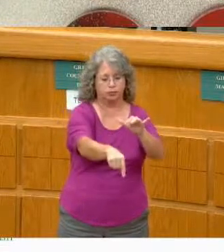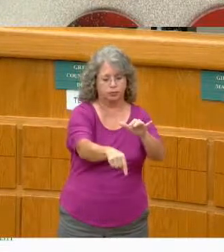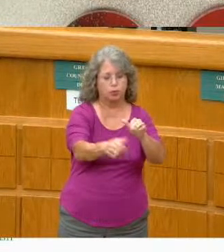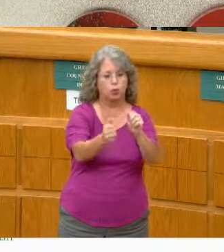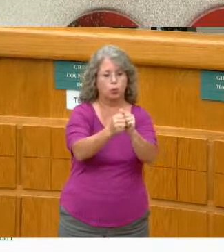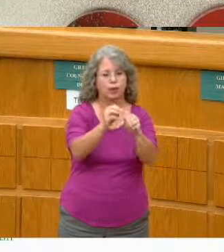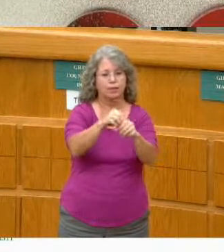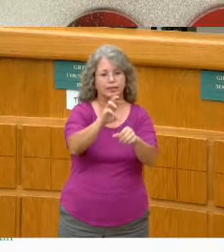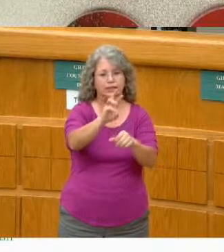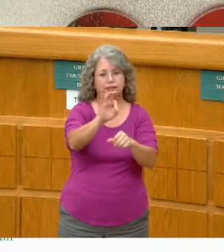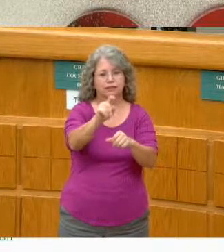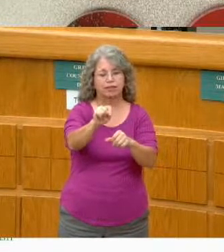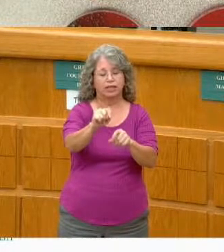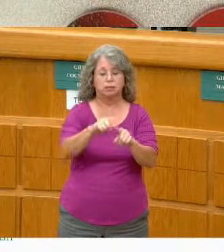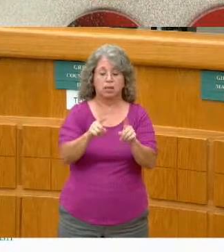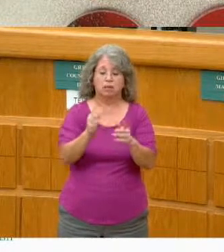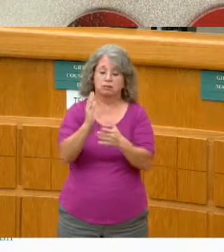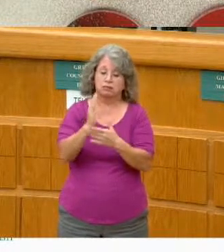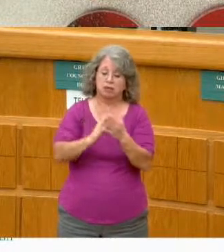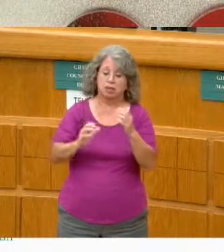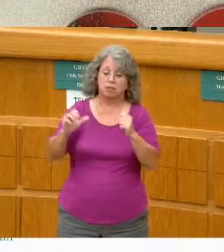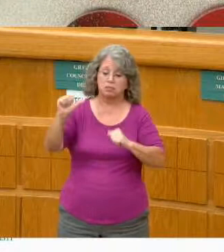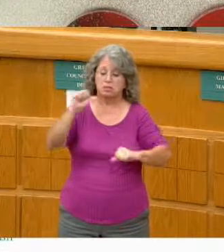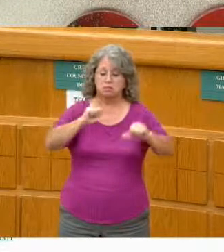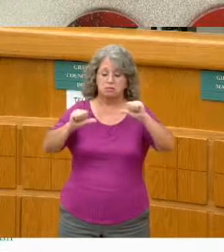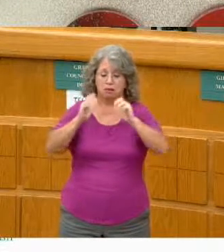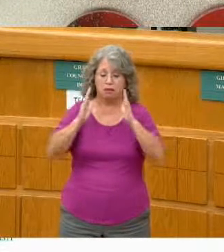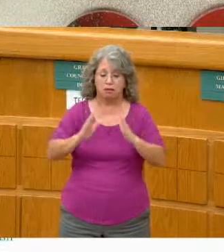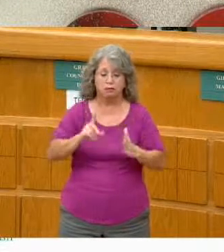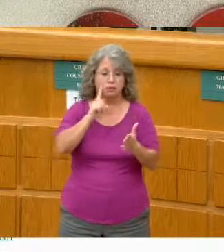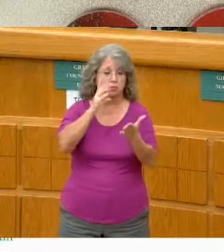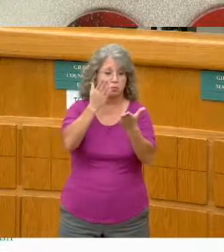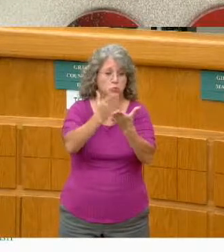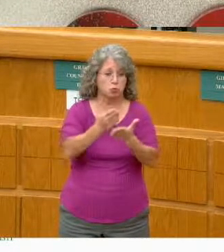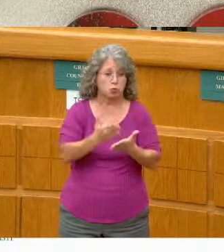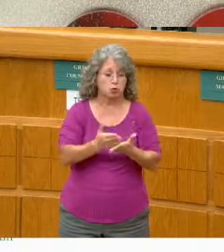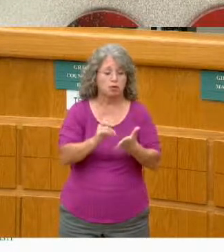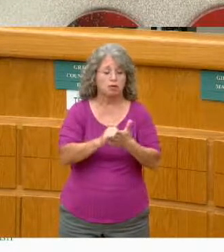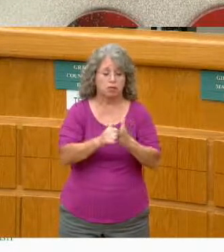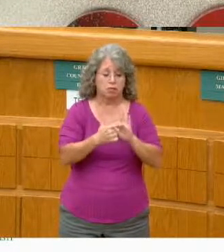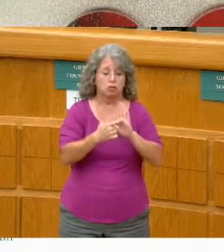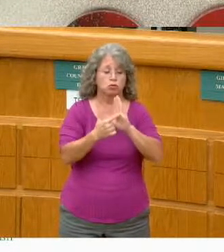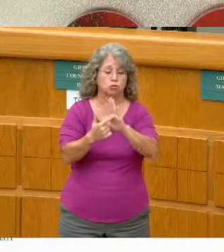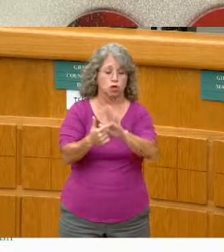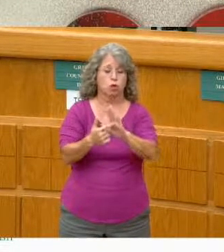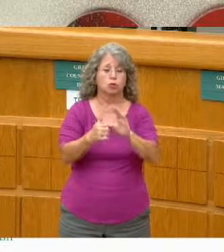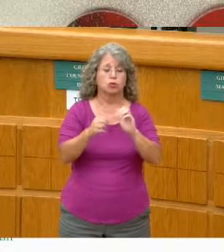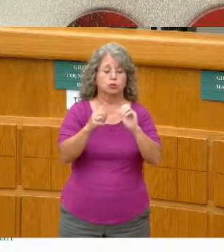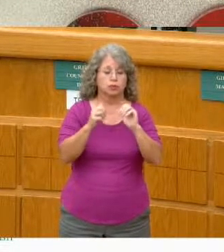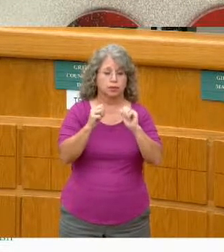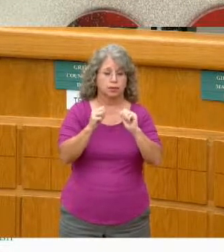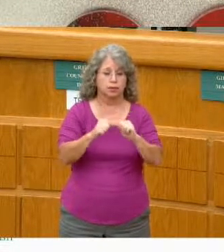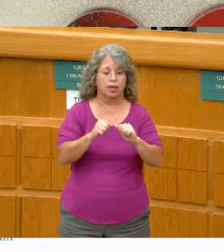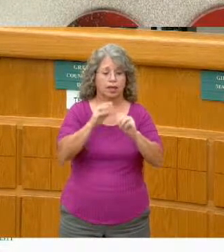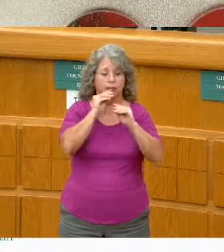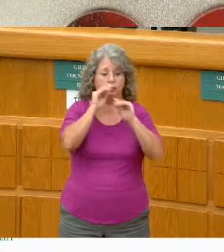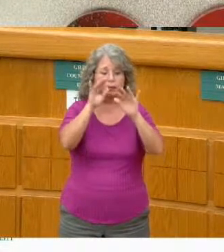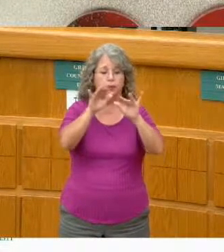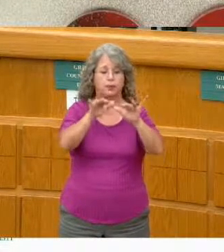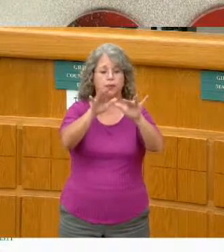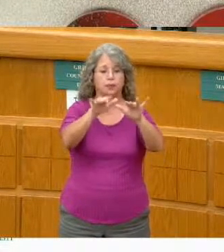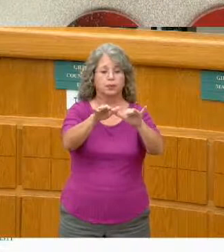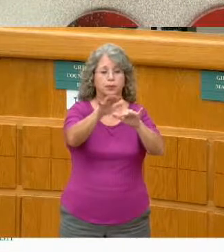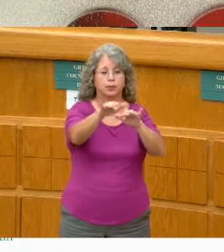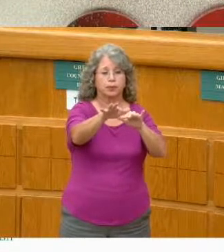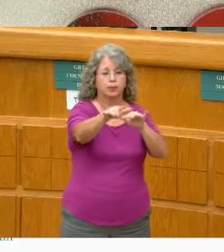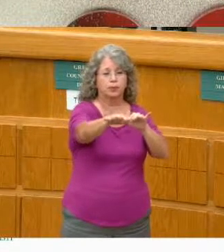feet. But there's been recent scientific evidence that I've talked about for the past 2 weeks that indicate that COVID can be